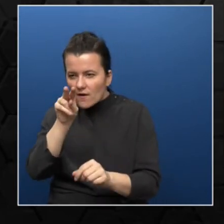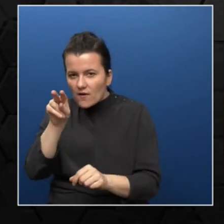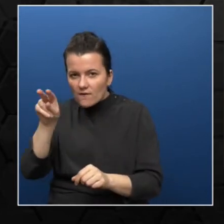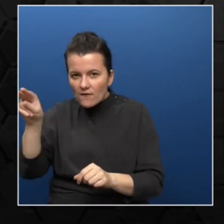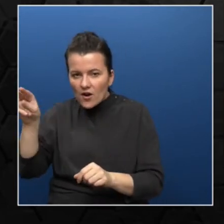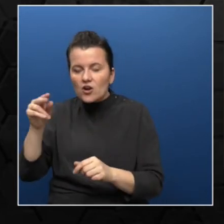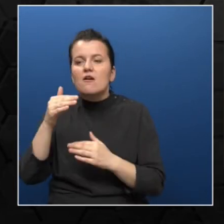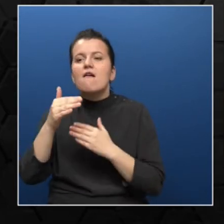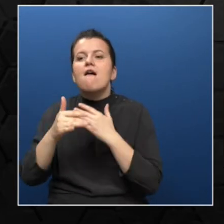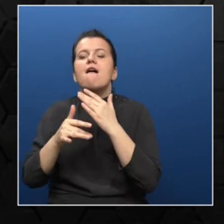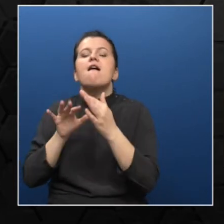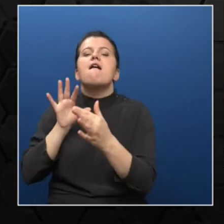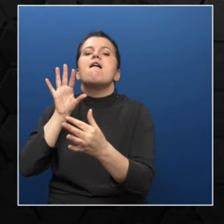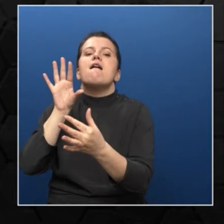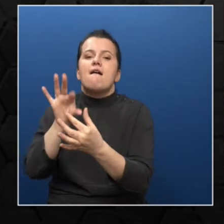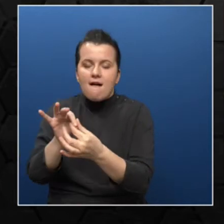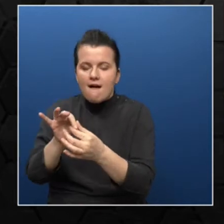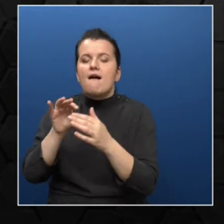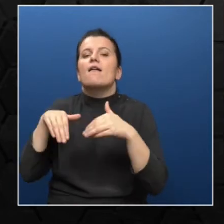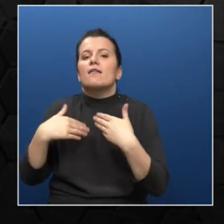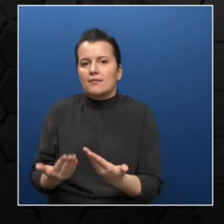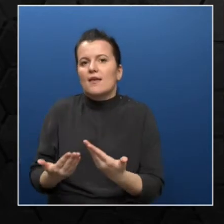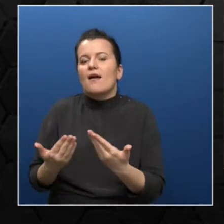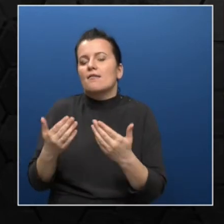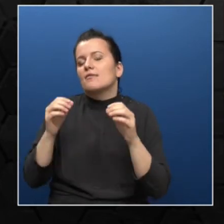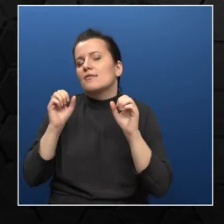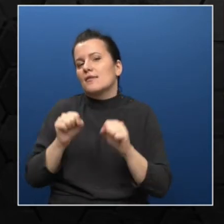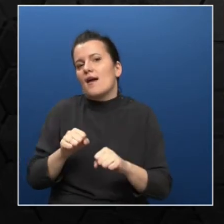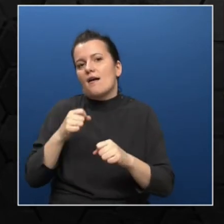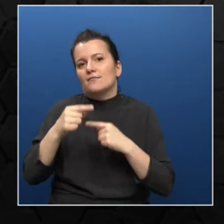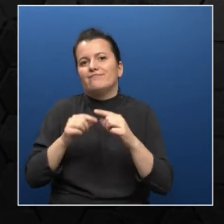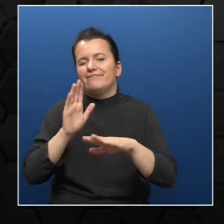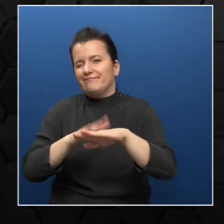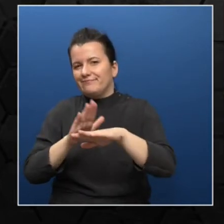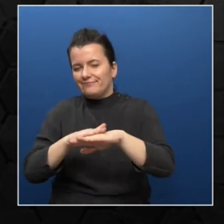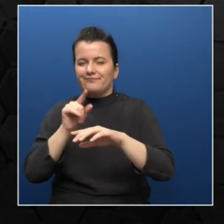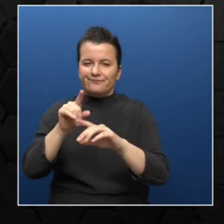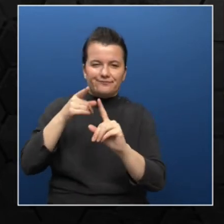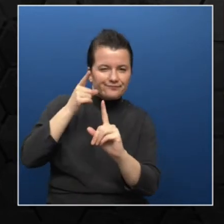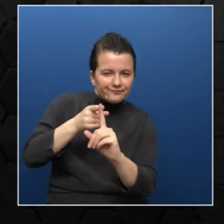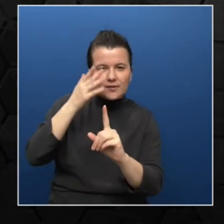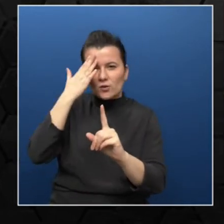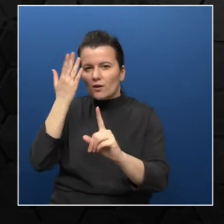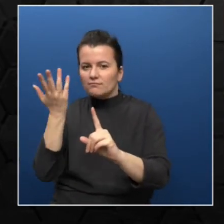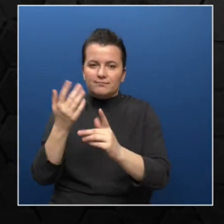with, the pandemic ongoing, there's actually huge amounts of